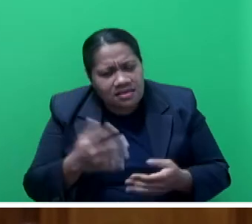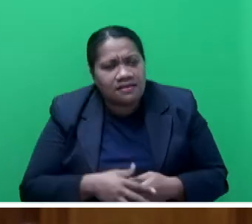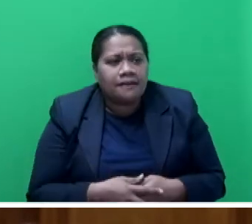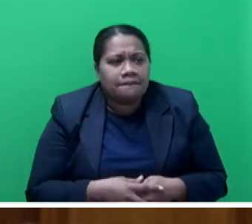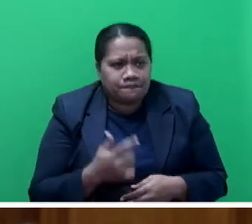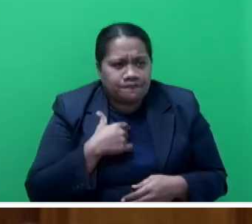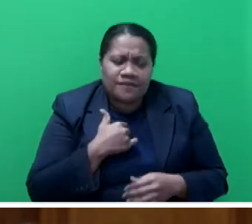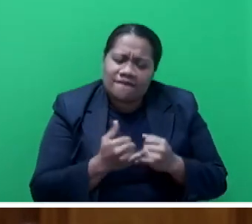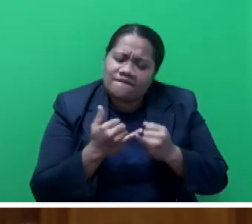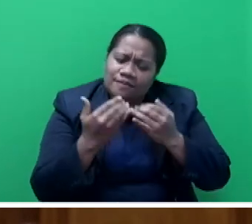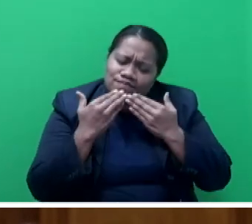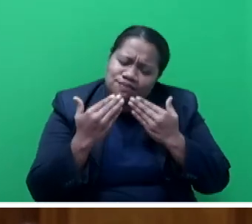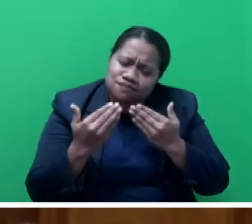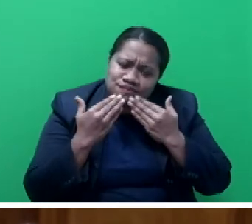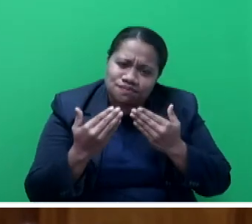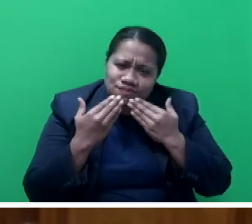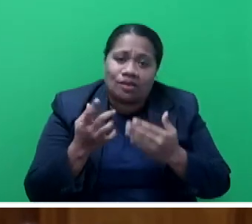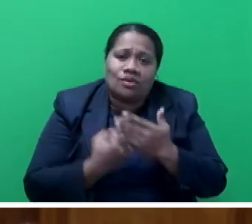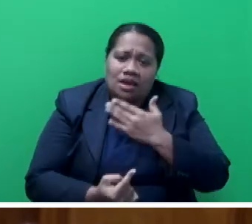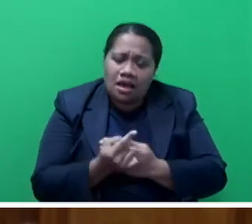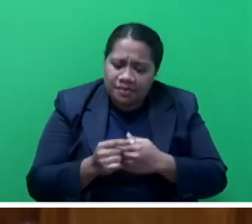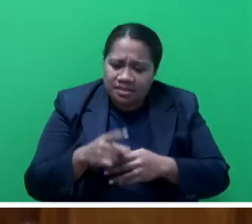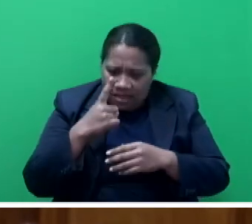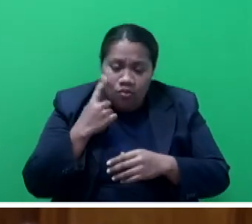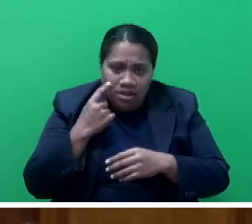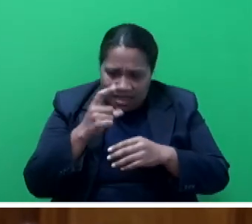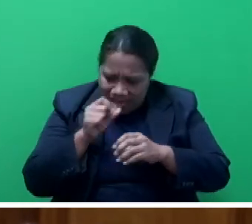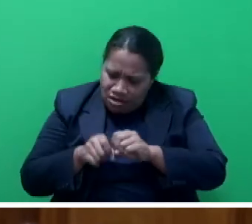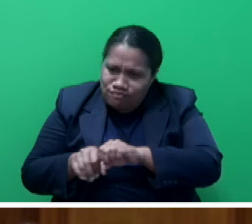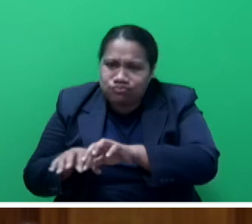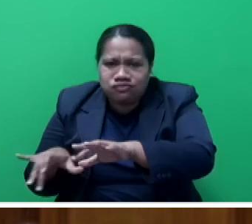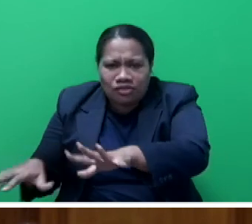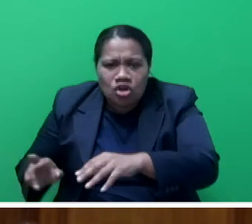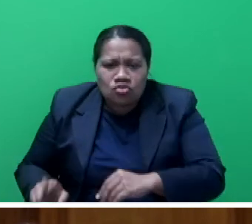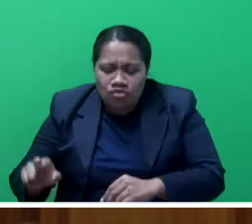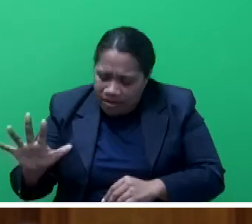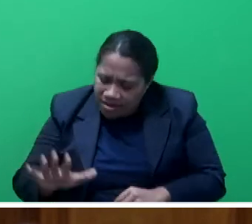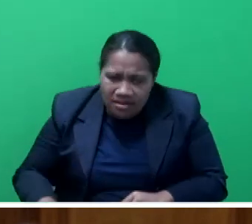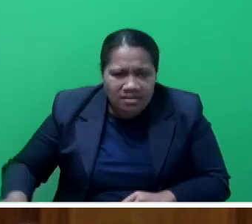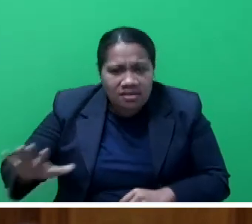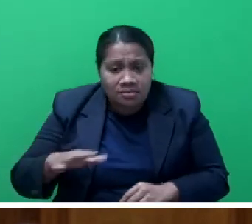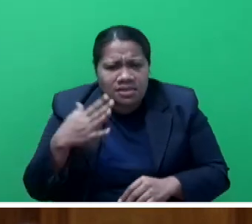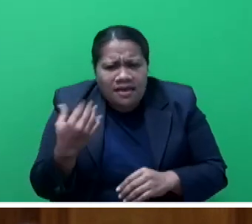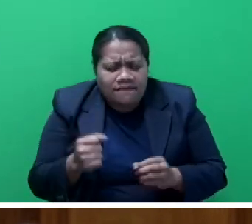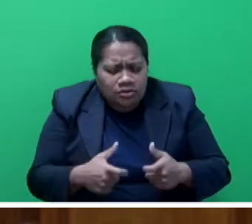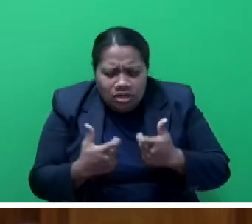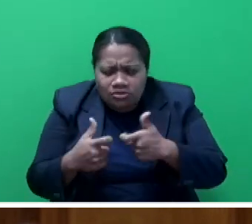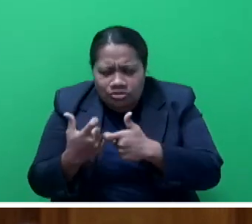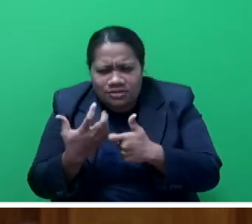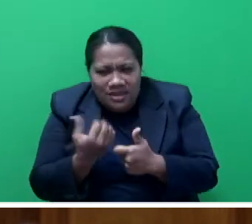very thankful that they've been able to restore water to the Rewa Delta. There are still other challenges that are before us, Mr. Speaker, sir,